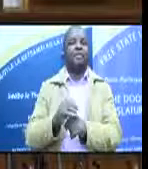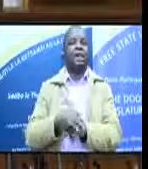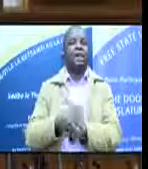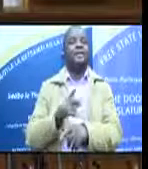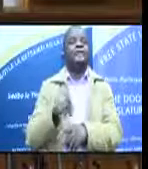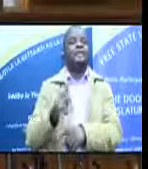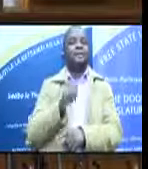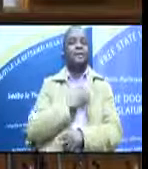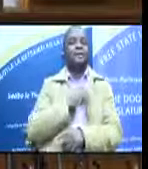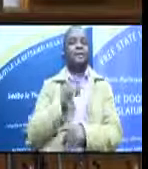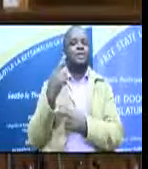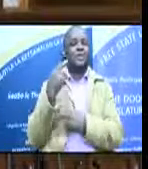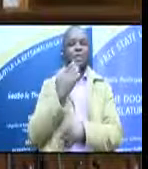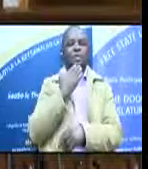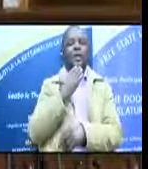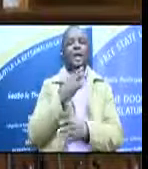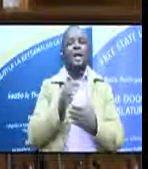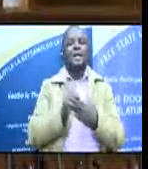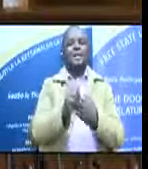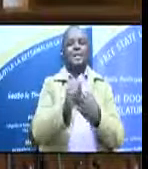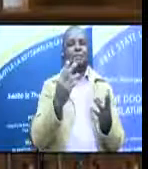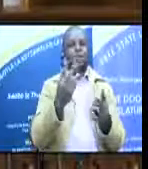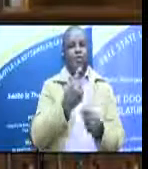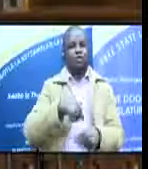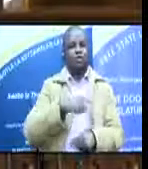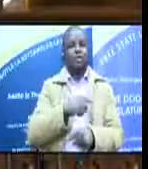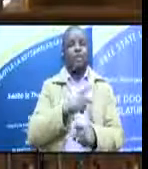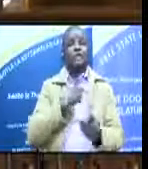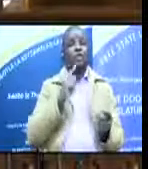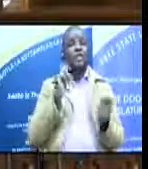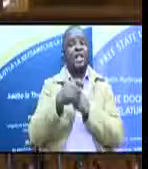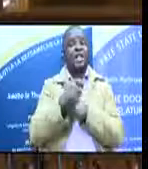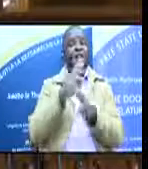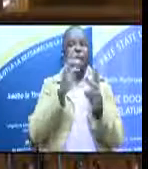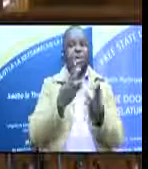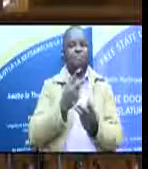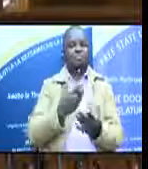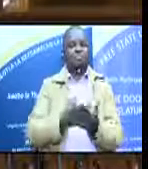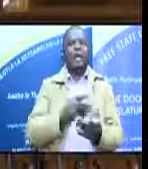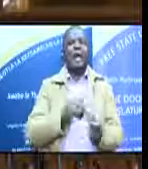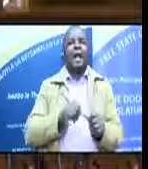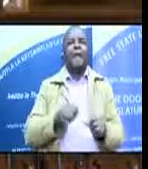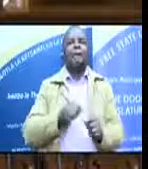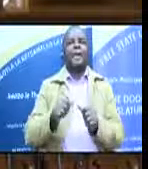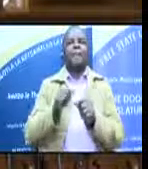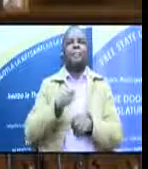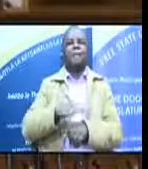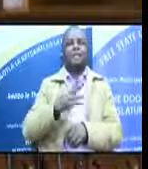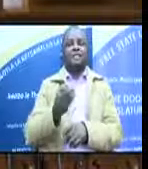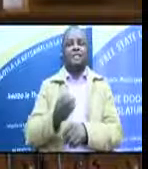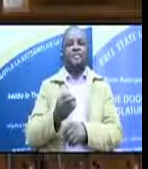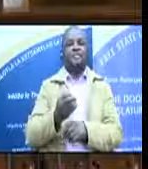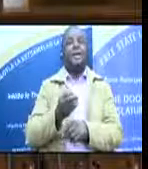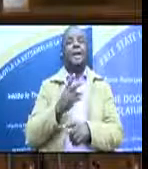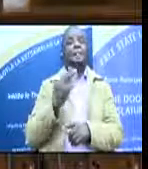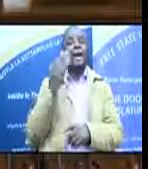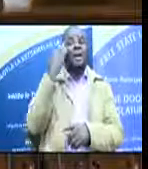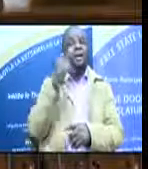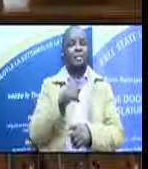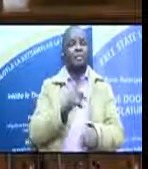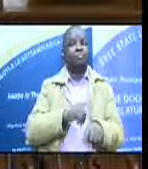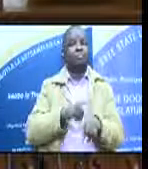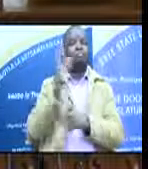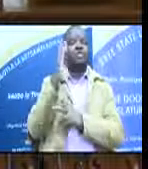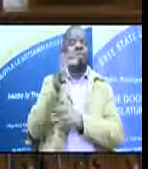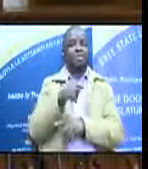is the responsibility of leaders to make the world a better place to live in. This was emphasized by Madiba on one of his